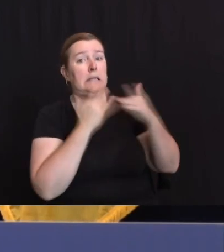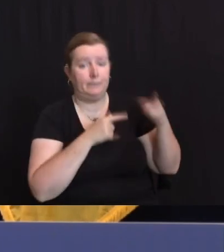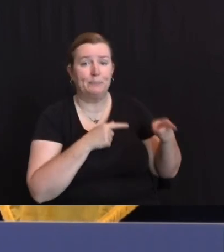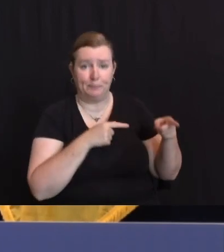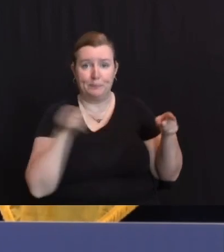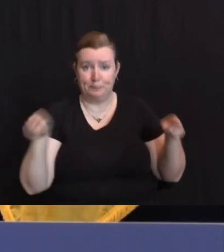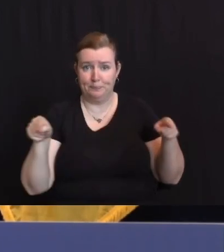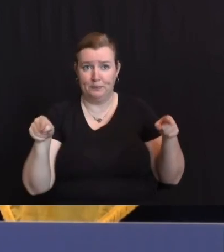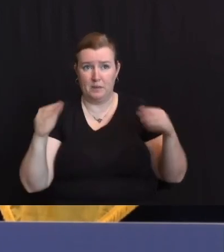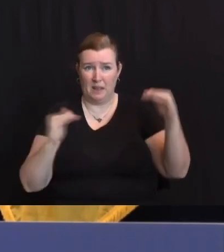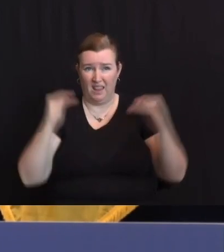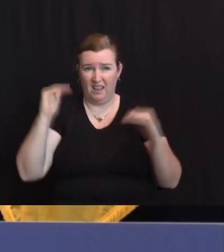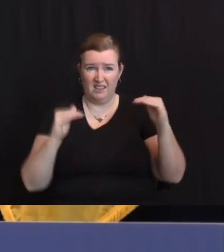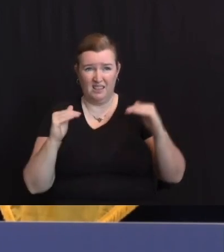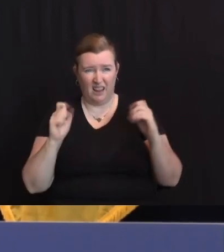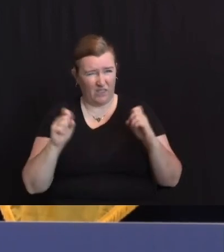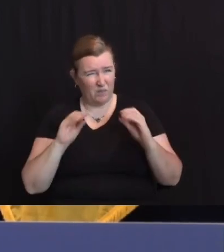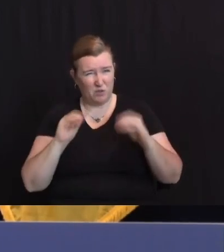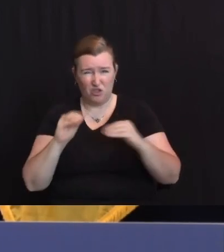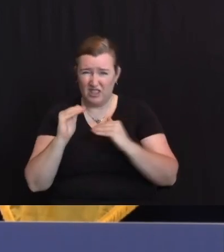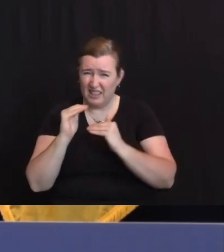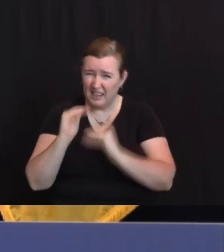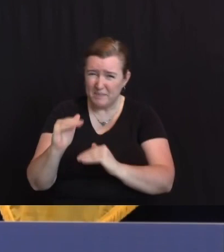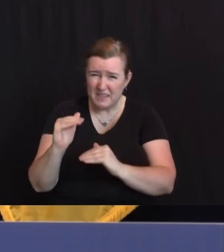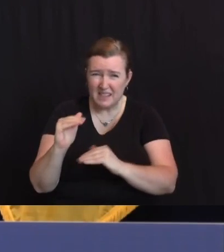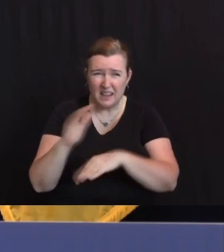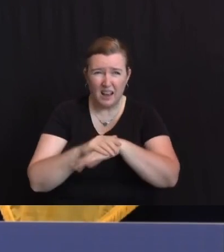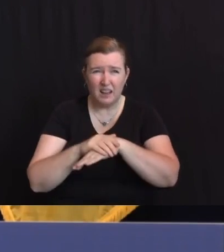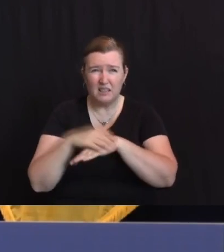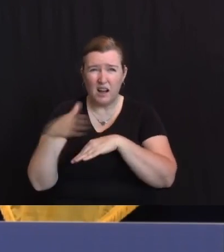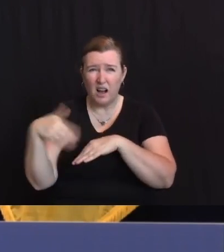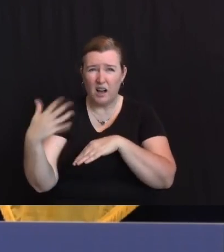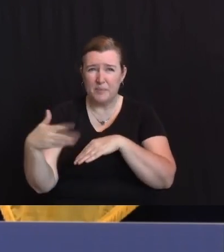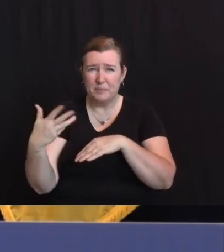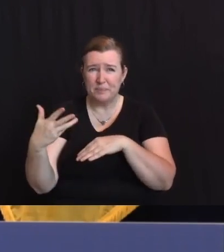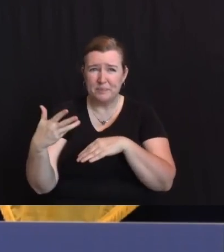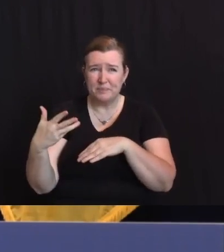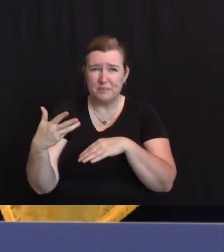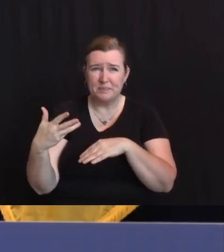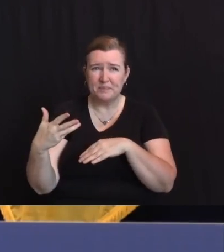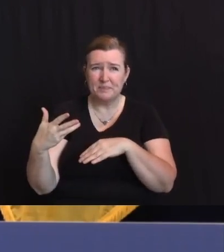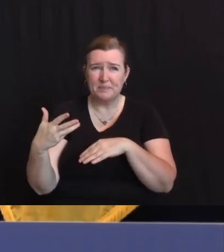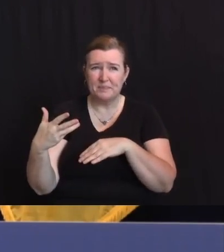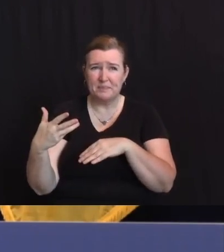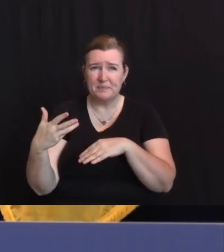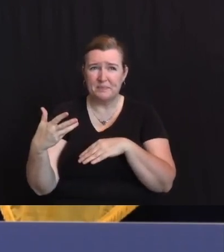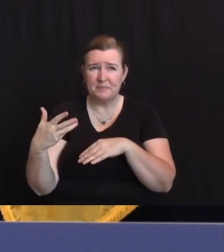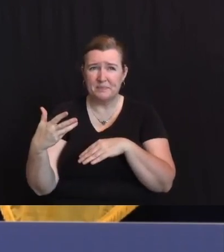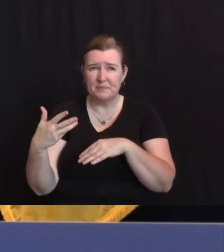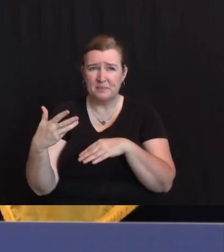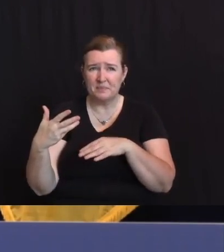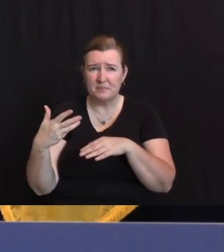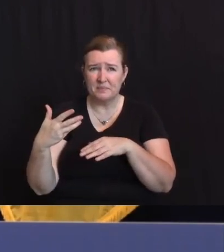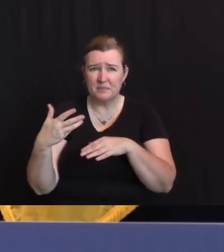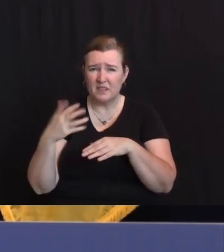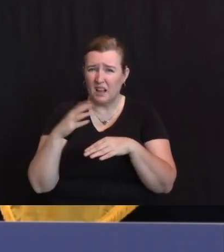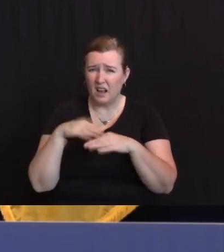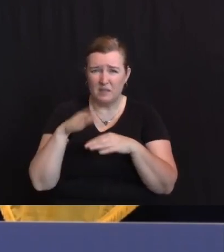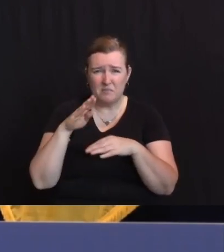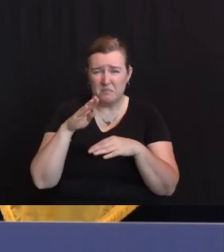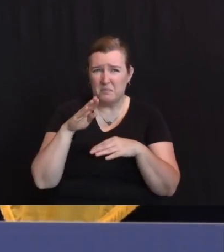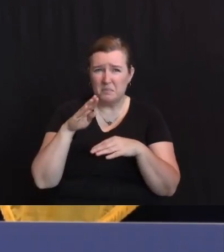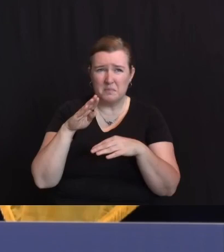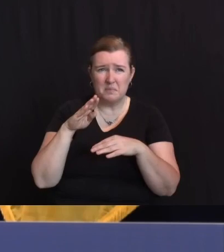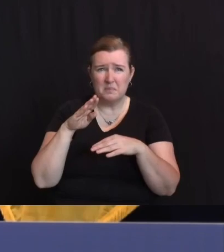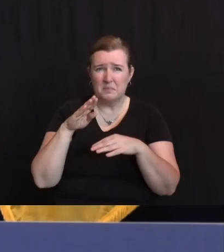compromise to break the deadlock on a stimulus bill and address Republican charges that this is a blue state bailout? Then I have one more, and then Matt Friedman has a question. Given